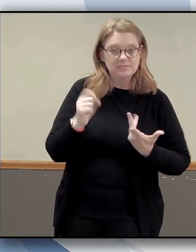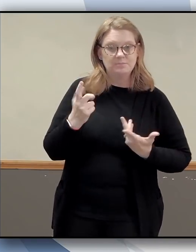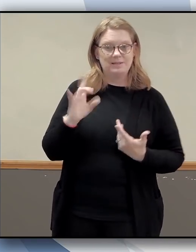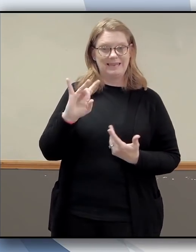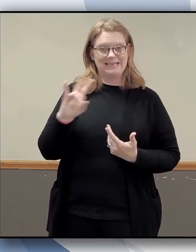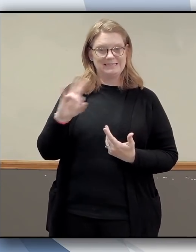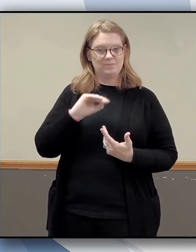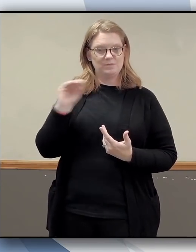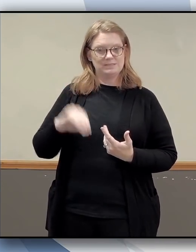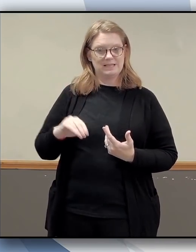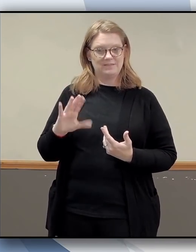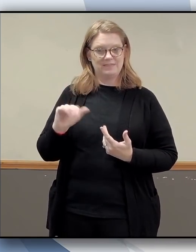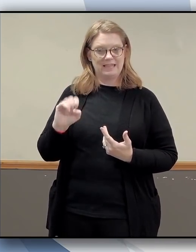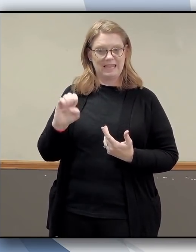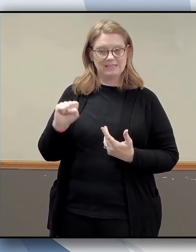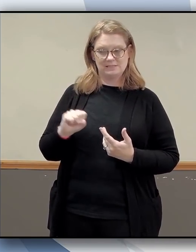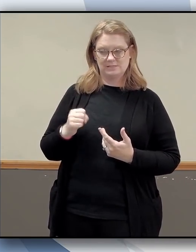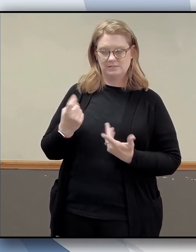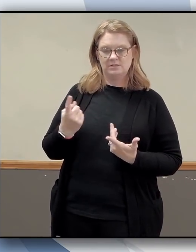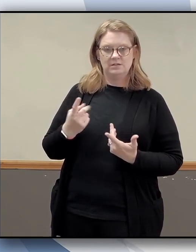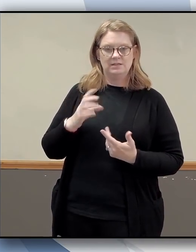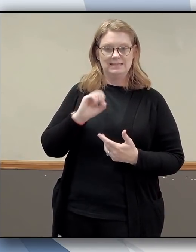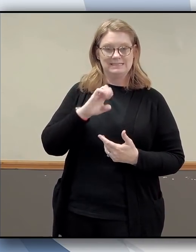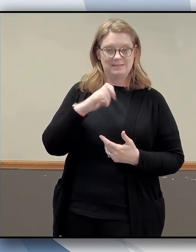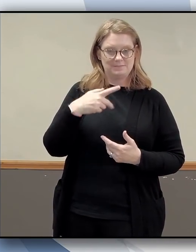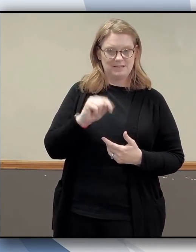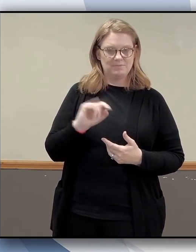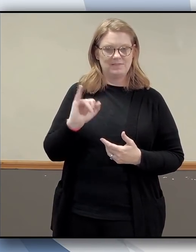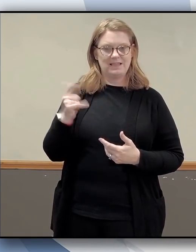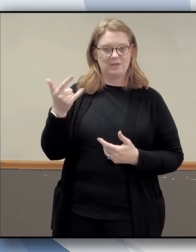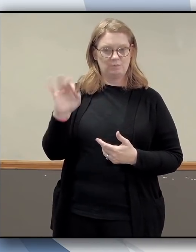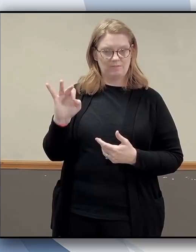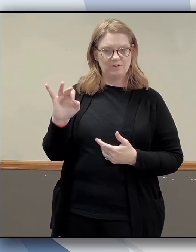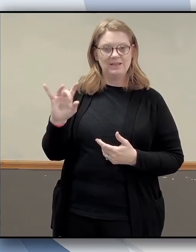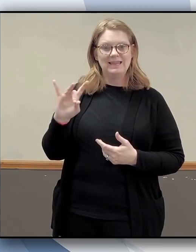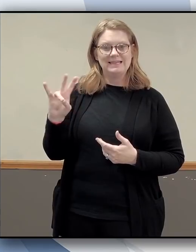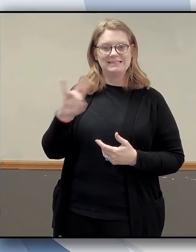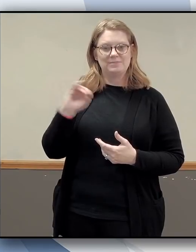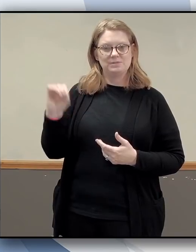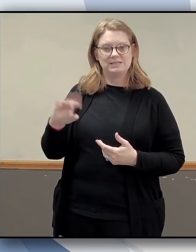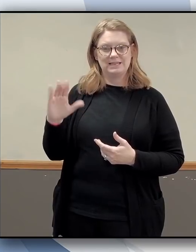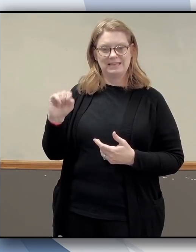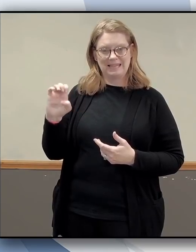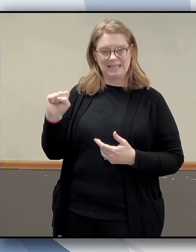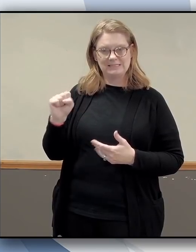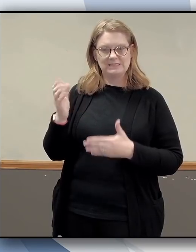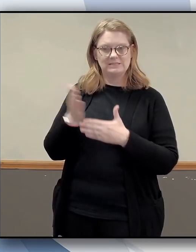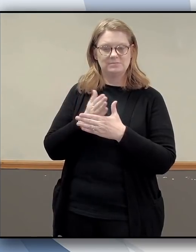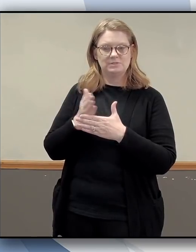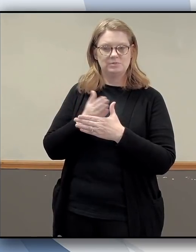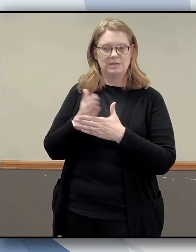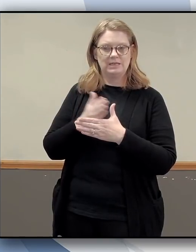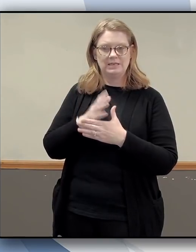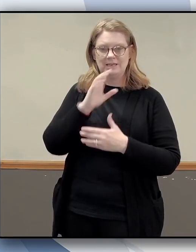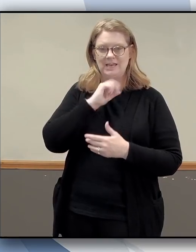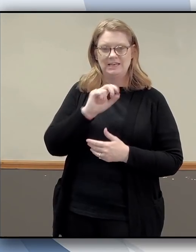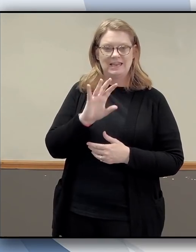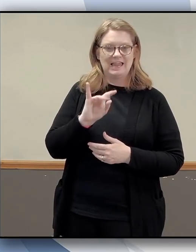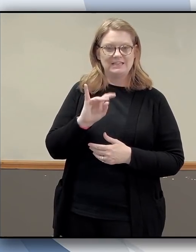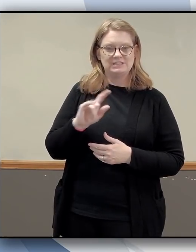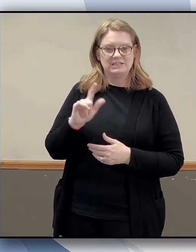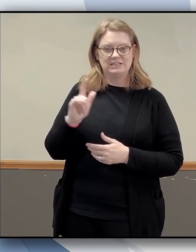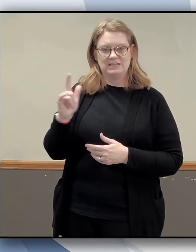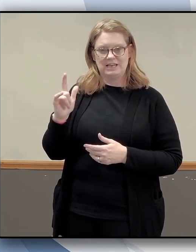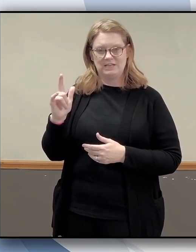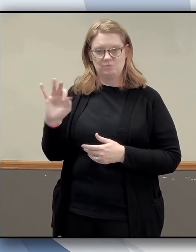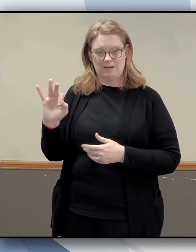the cases at one point in September, like in Grand Forks, where 87% of the cases were between 18 and 29,